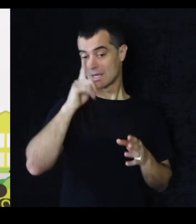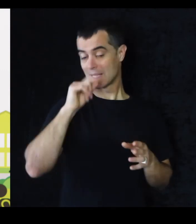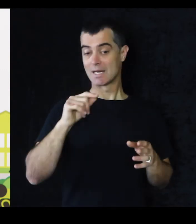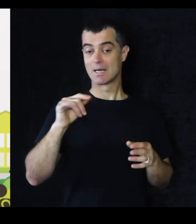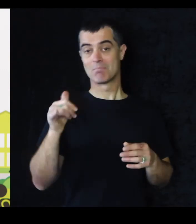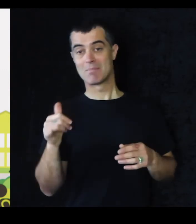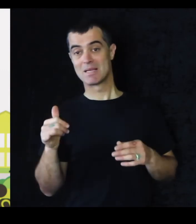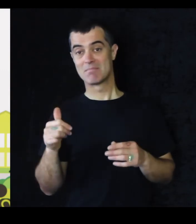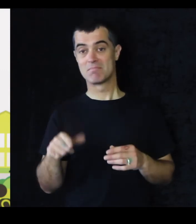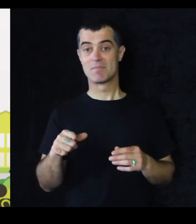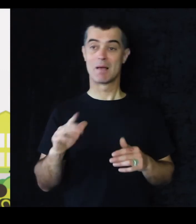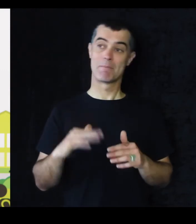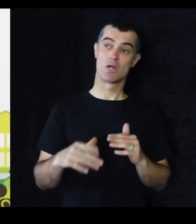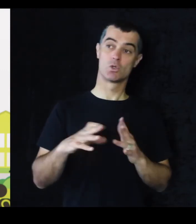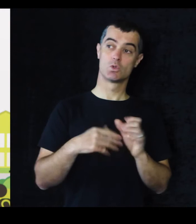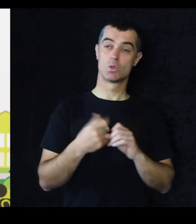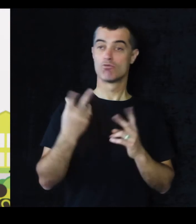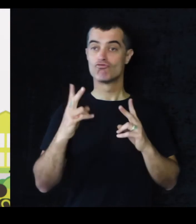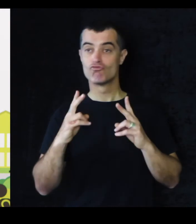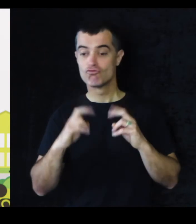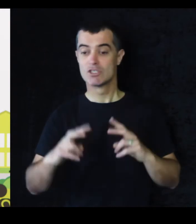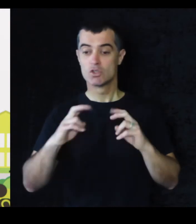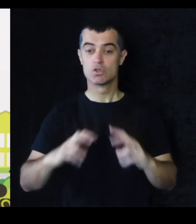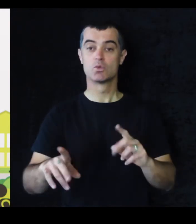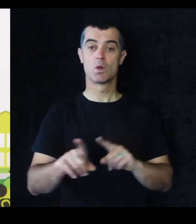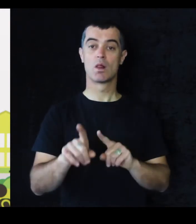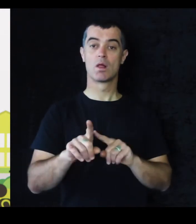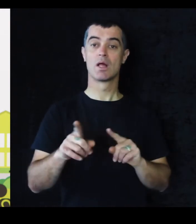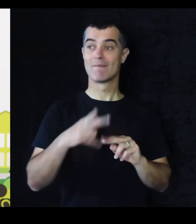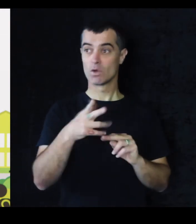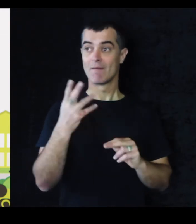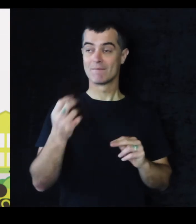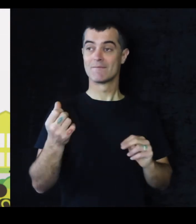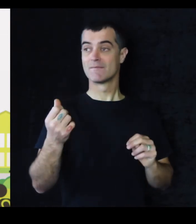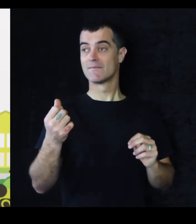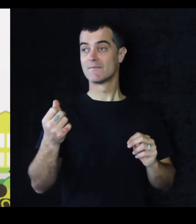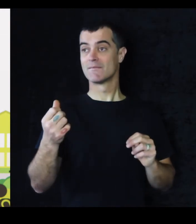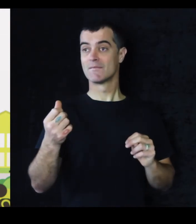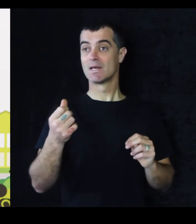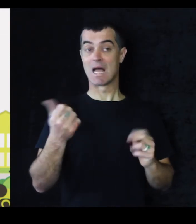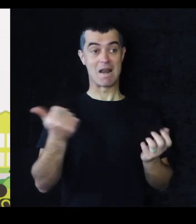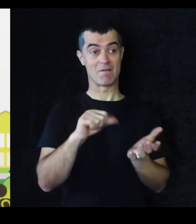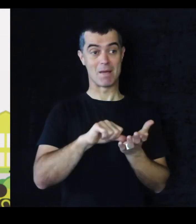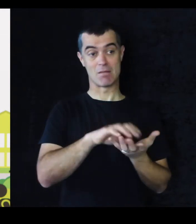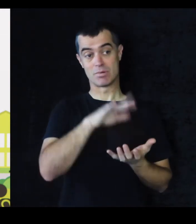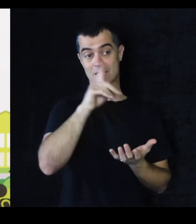at. Maybe it's about doing your research as well, if you have got enough to rent privately,